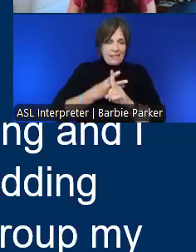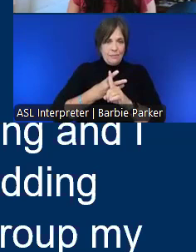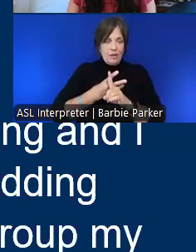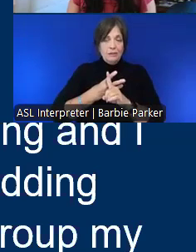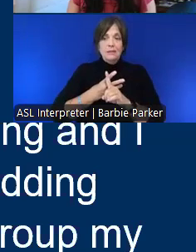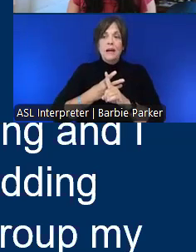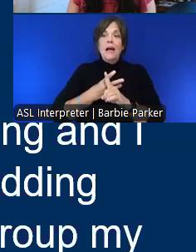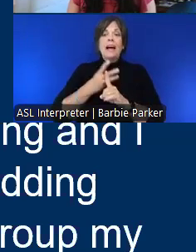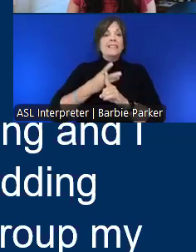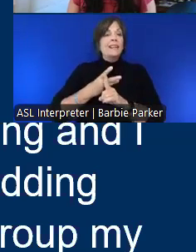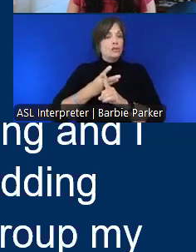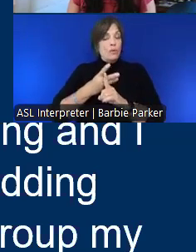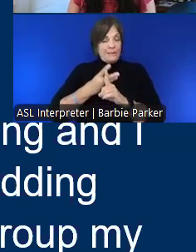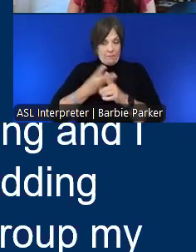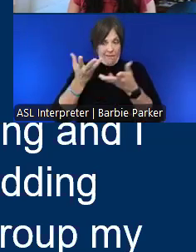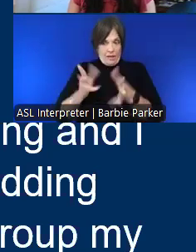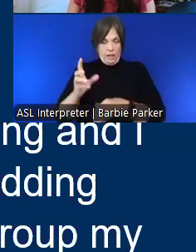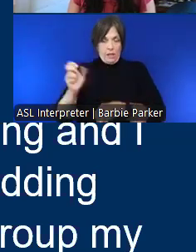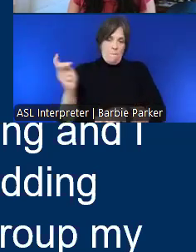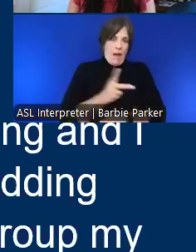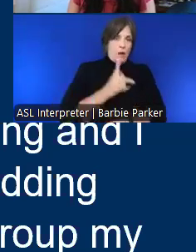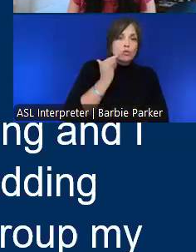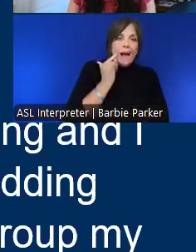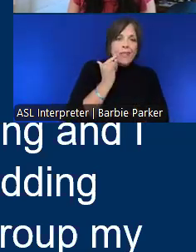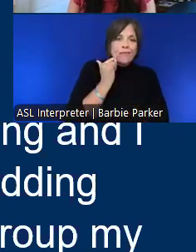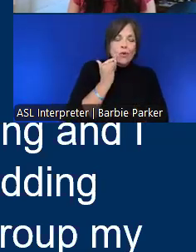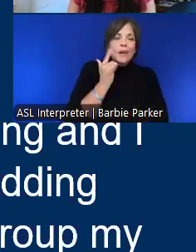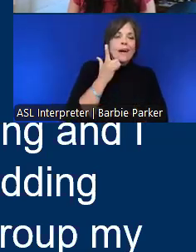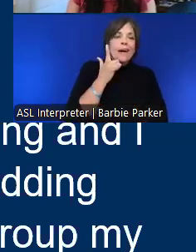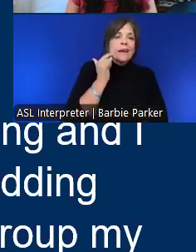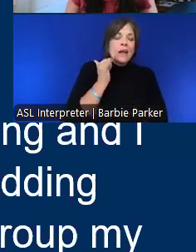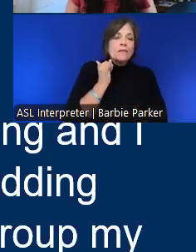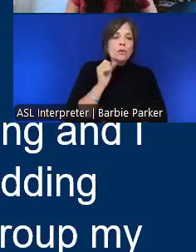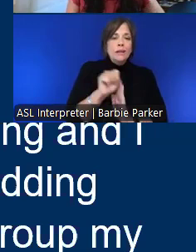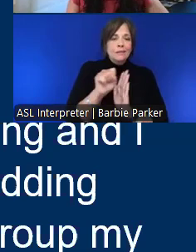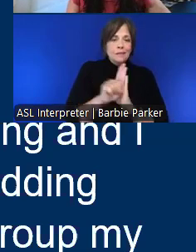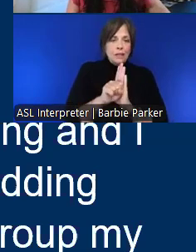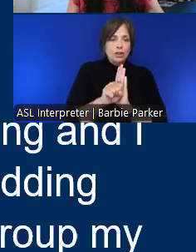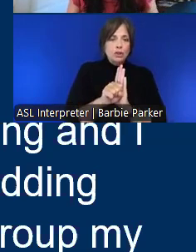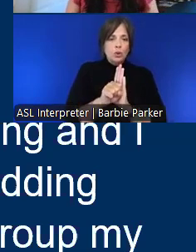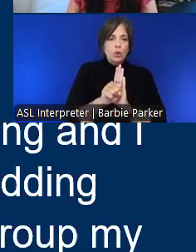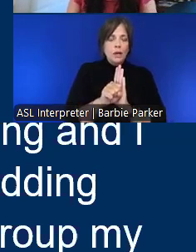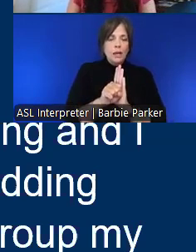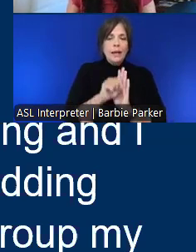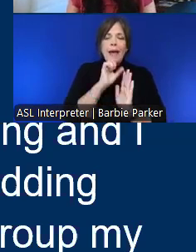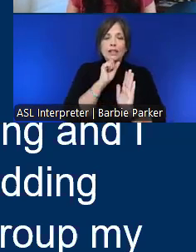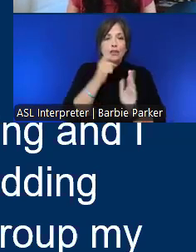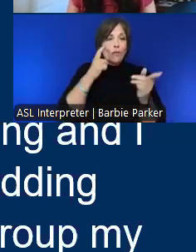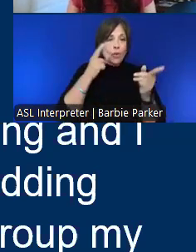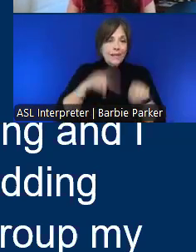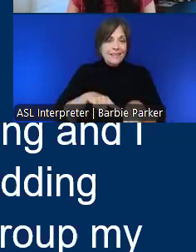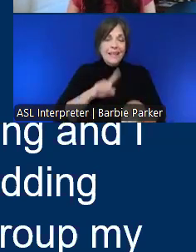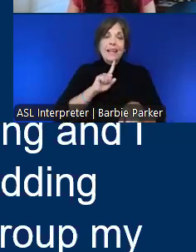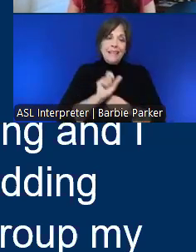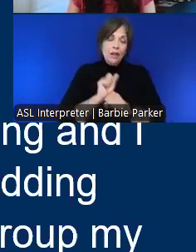that, where in California, the statutory, the age for consent is actually 18